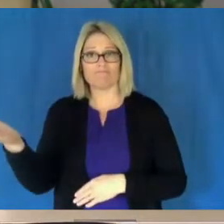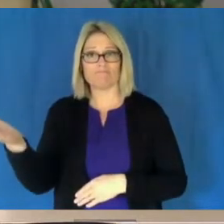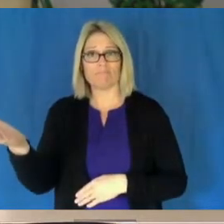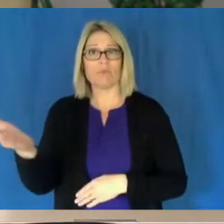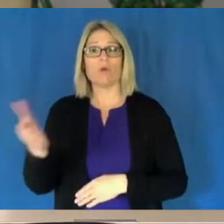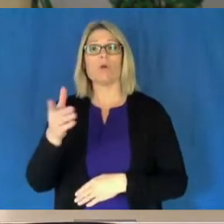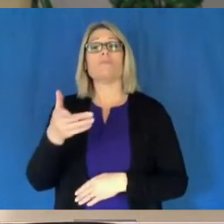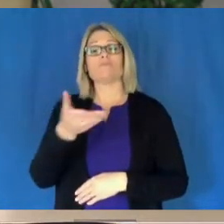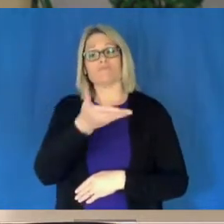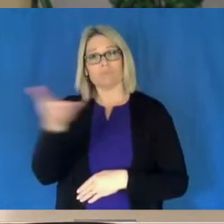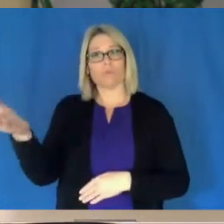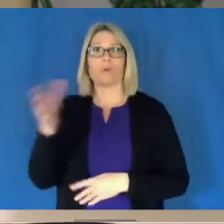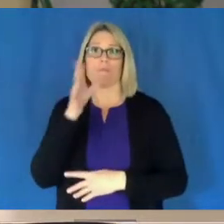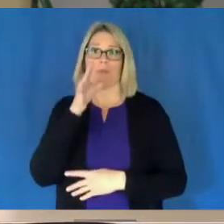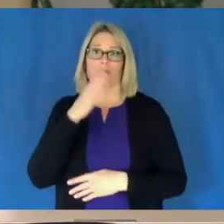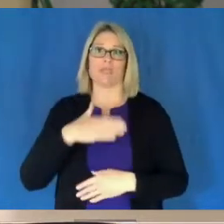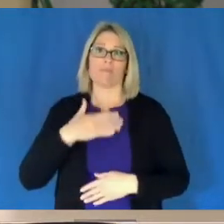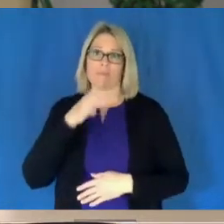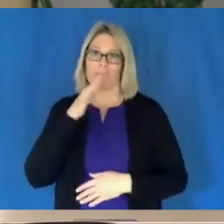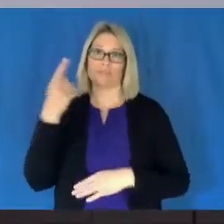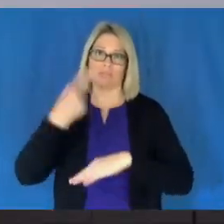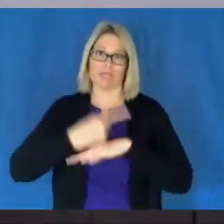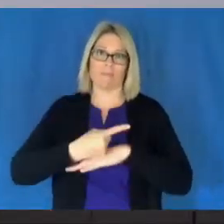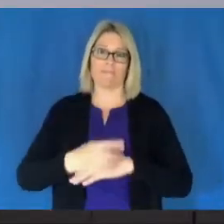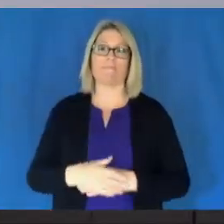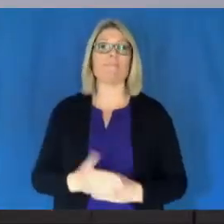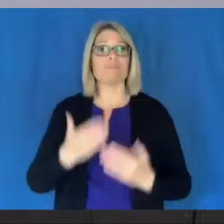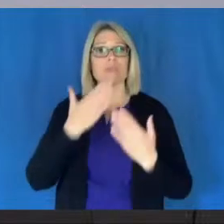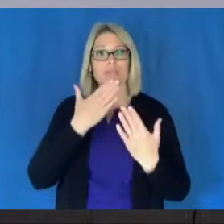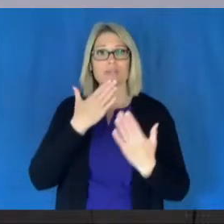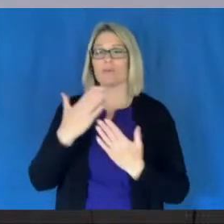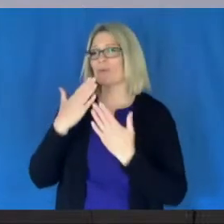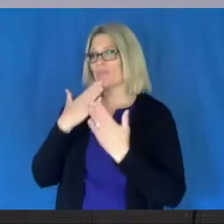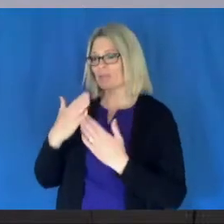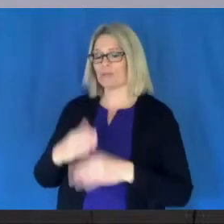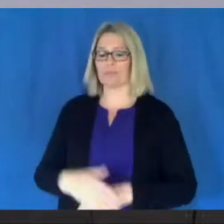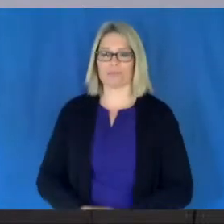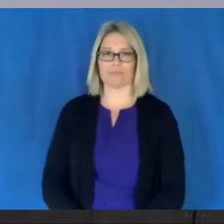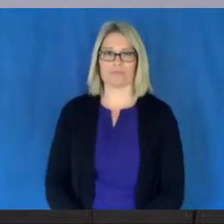this coming weekend. Thank you. Thank you.